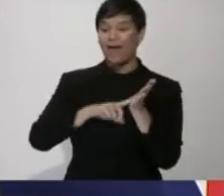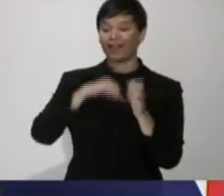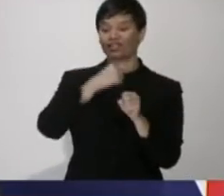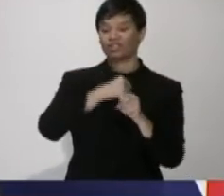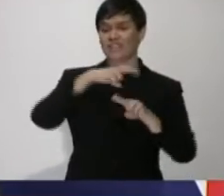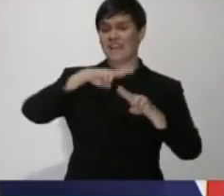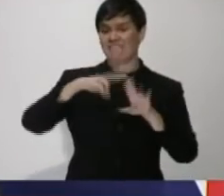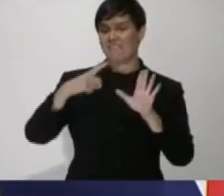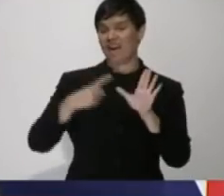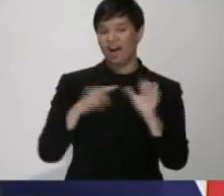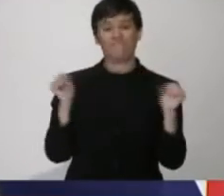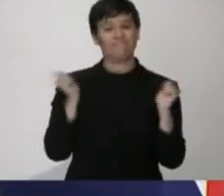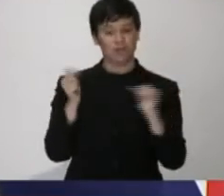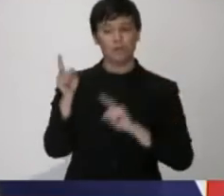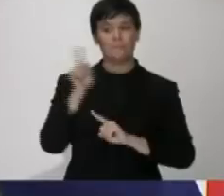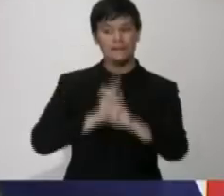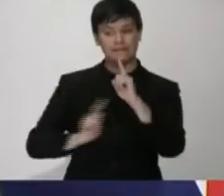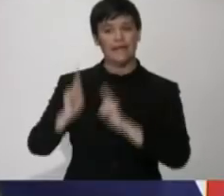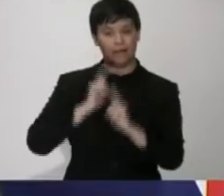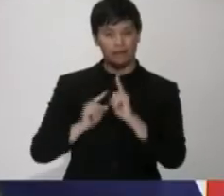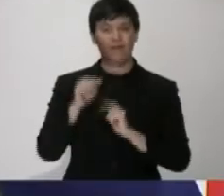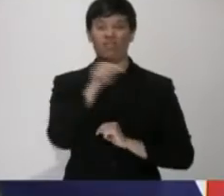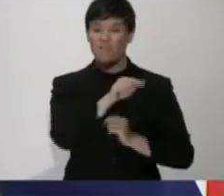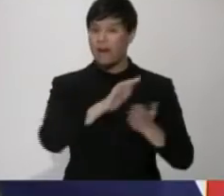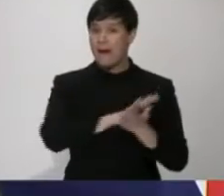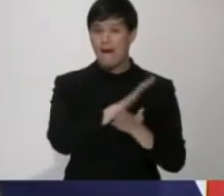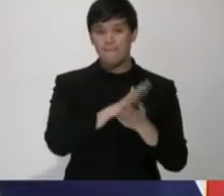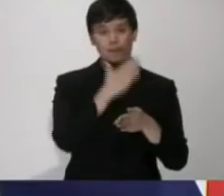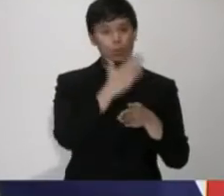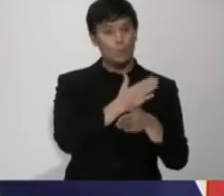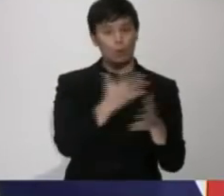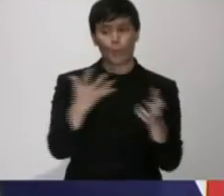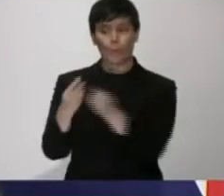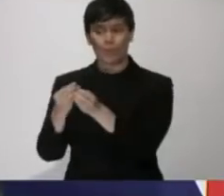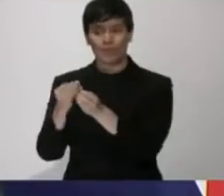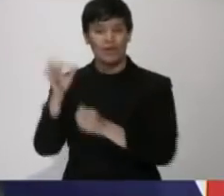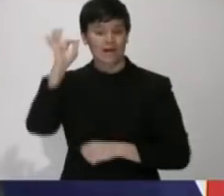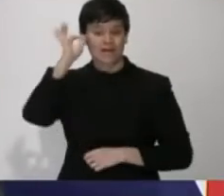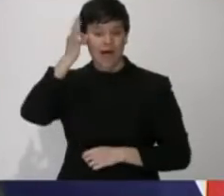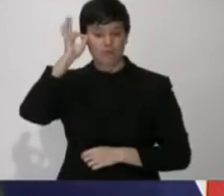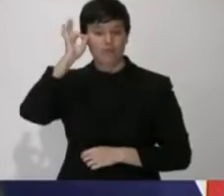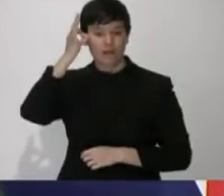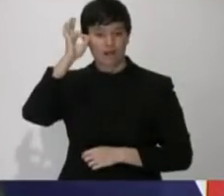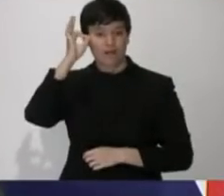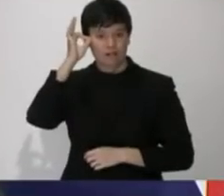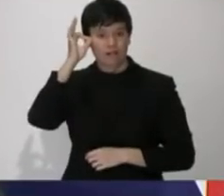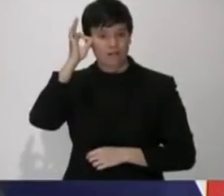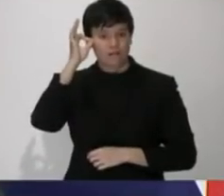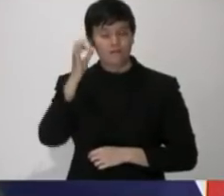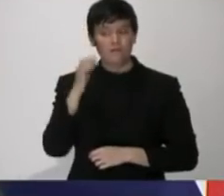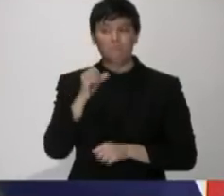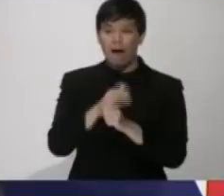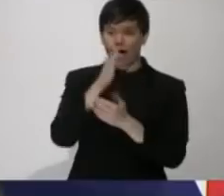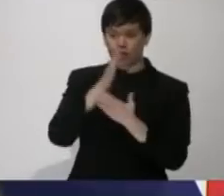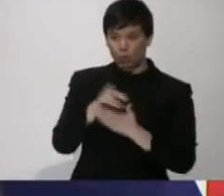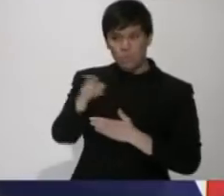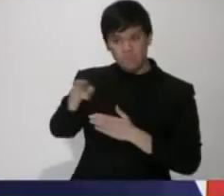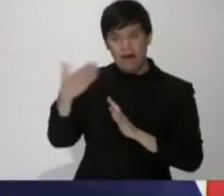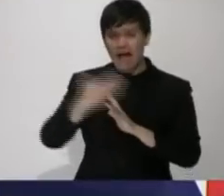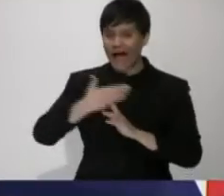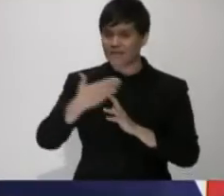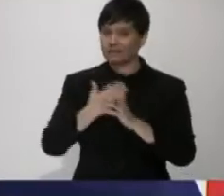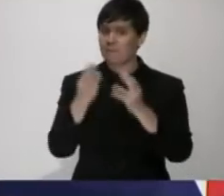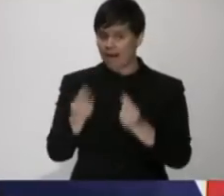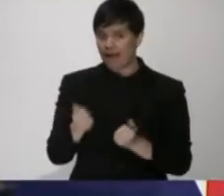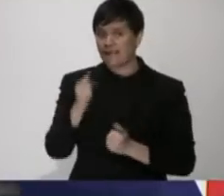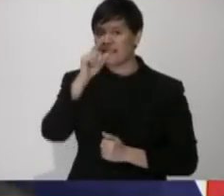councils. And obviously, via the changes that have been made, they've got access to liquidity. They have the ability to do that.